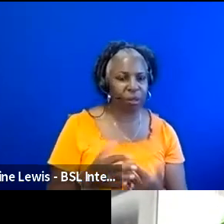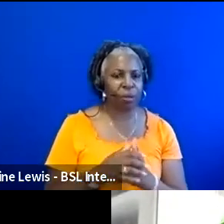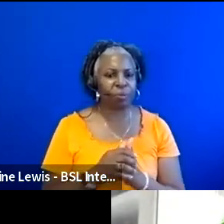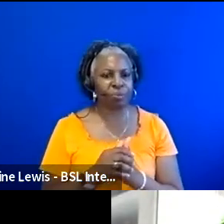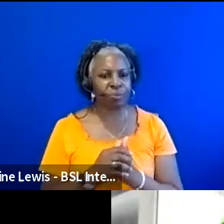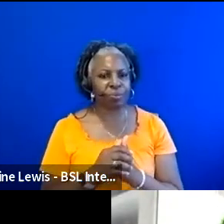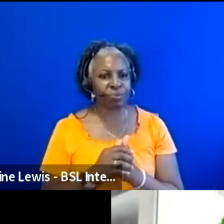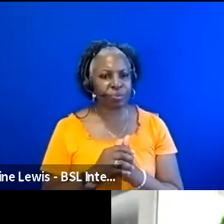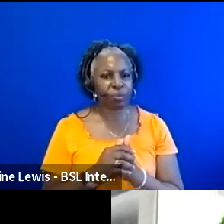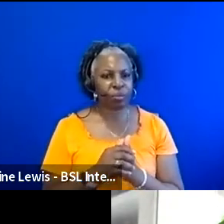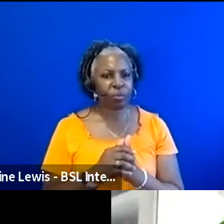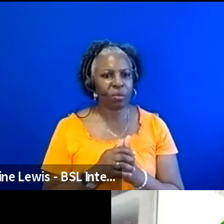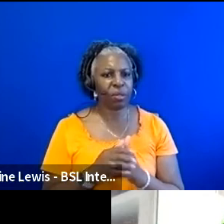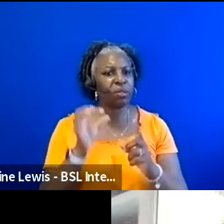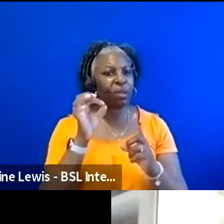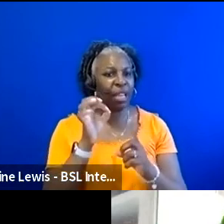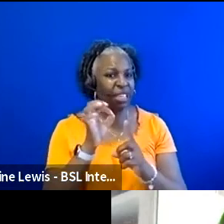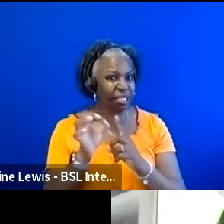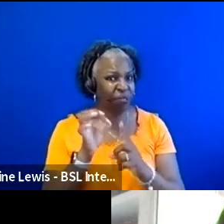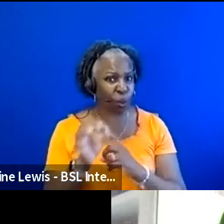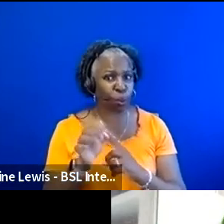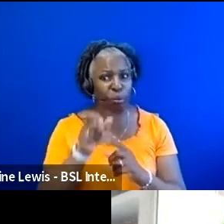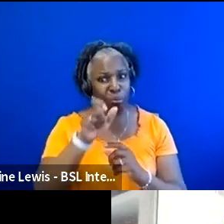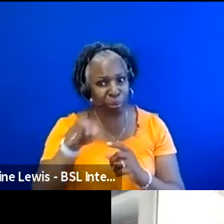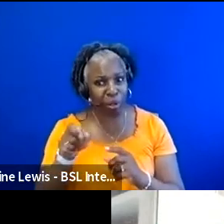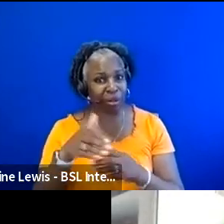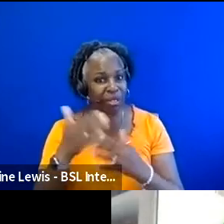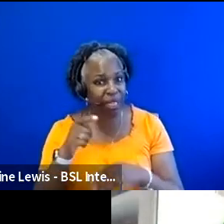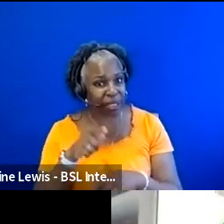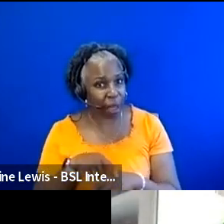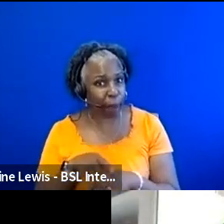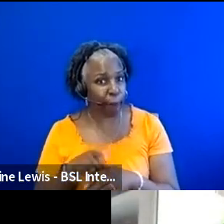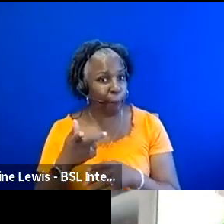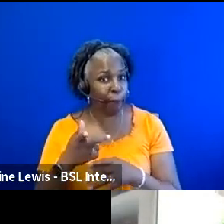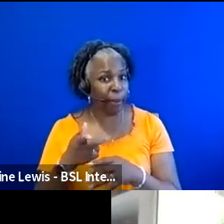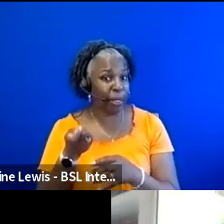job at night was quite nice, which is not possible in Morocco.